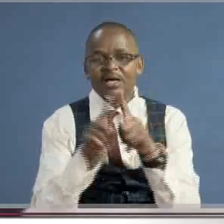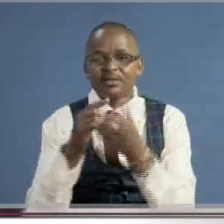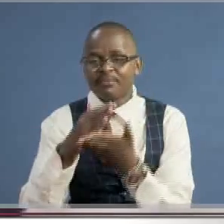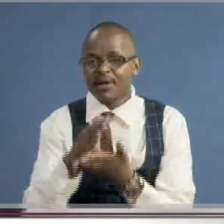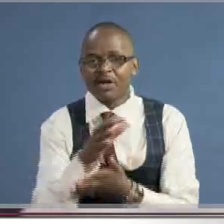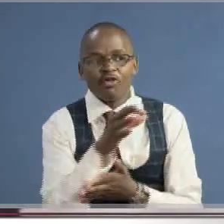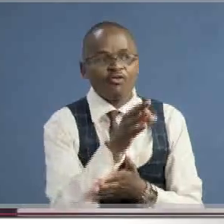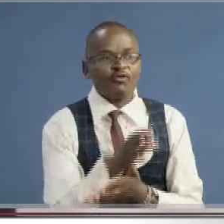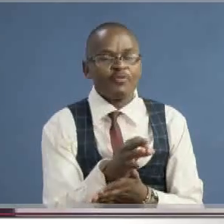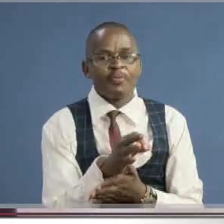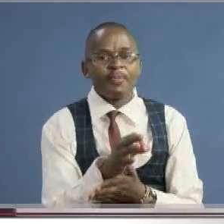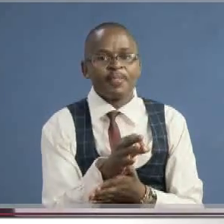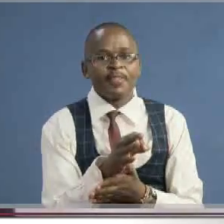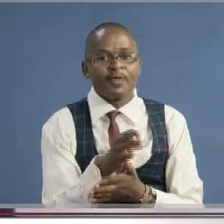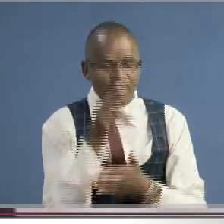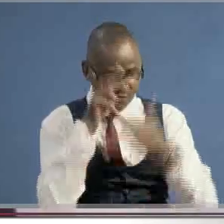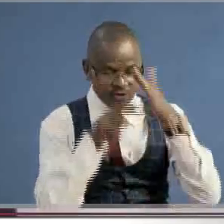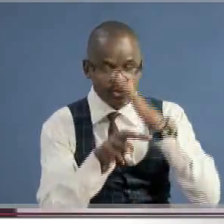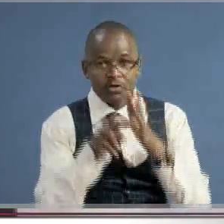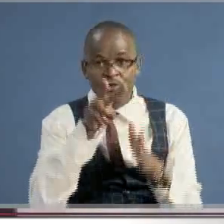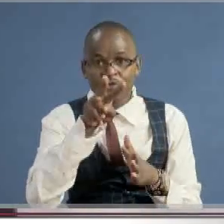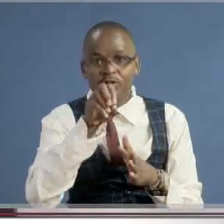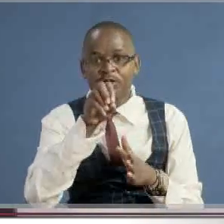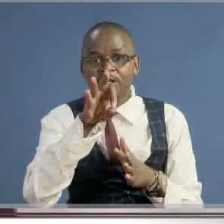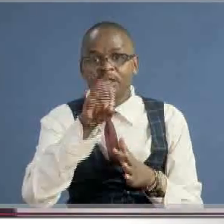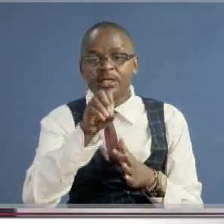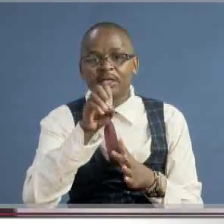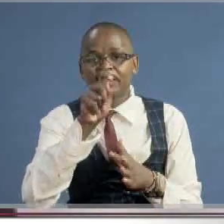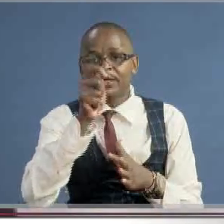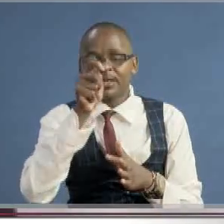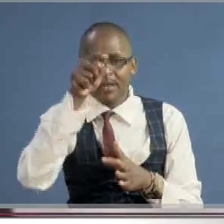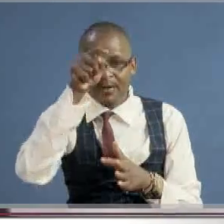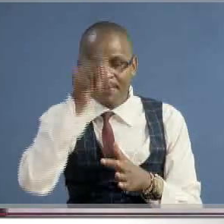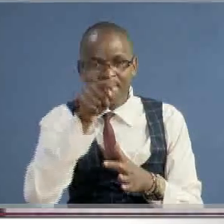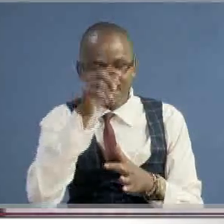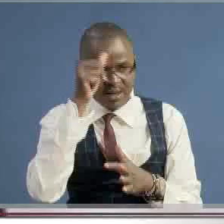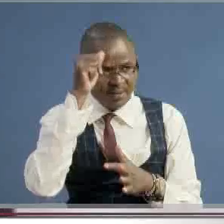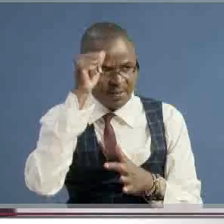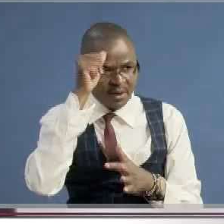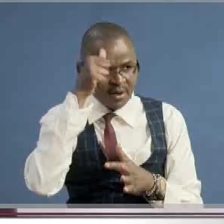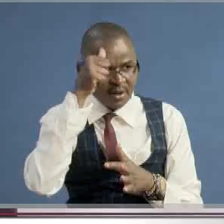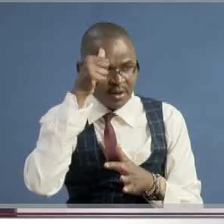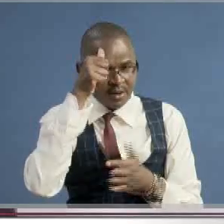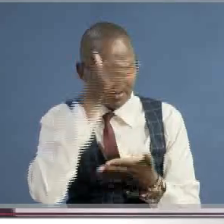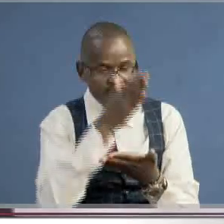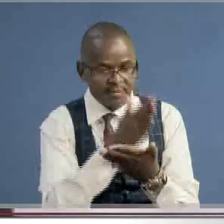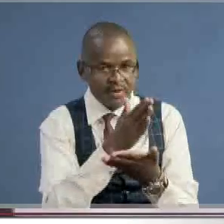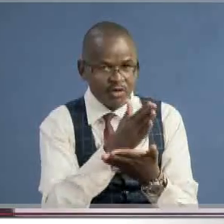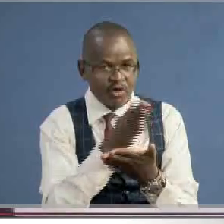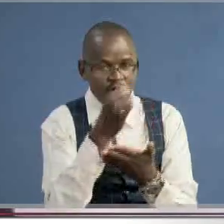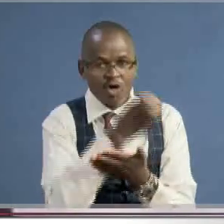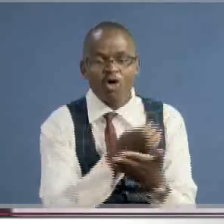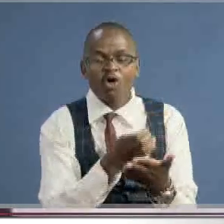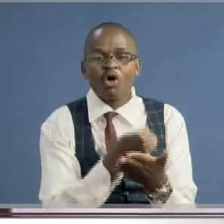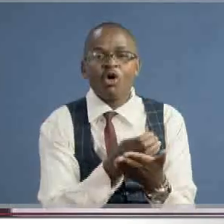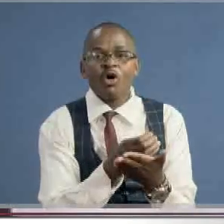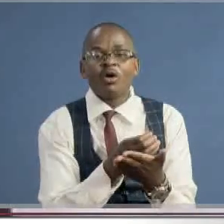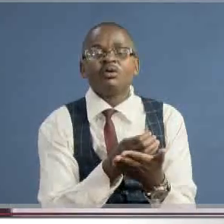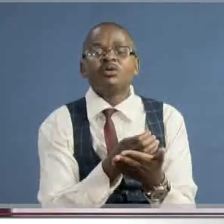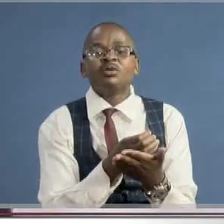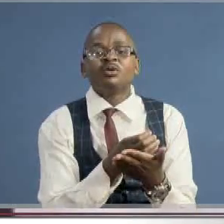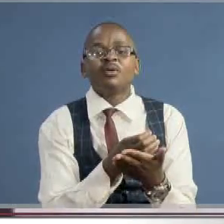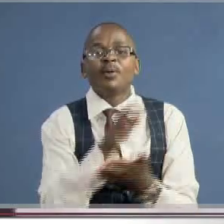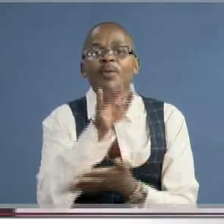part of the vision 2030 Kenya should be a knowledge-based middle-income economy and country